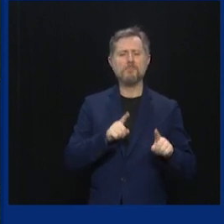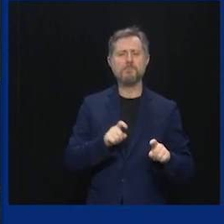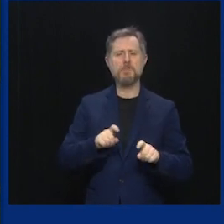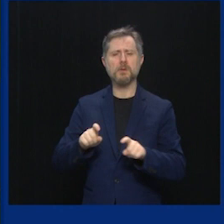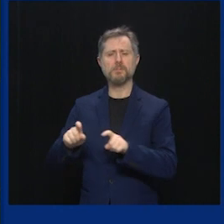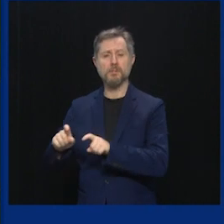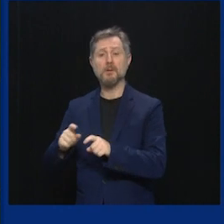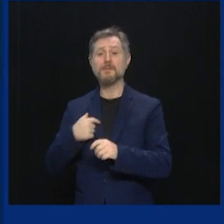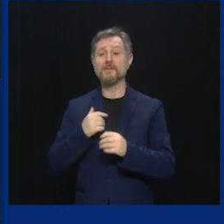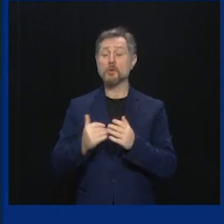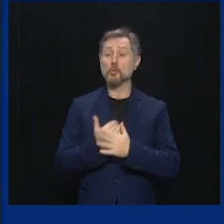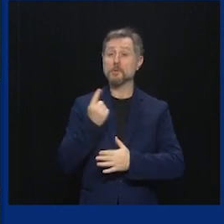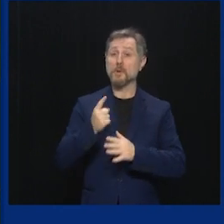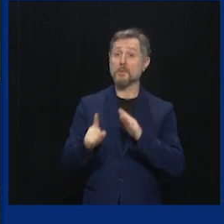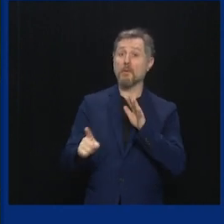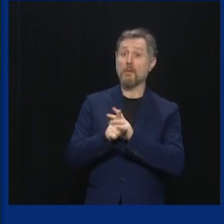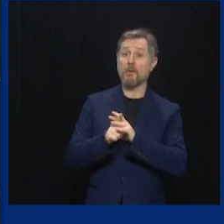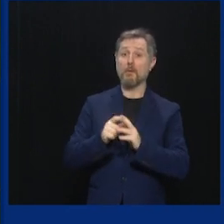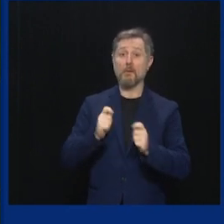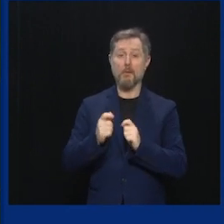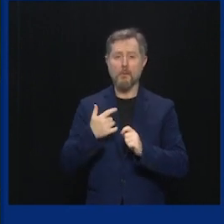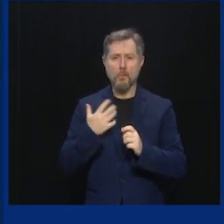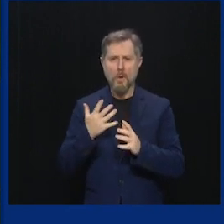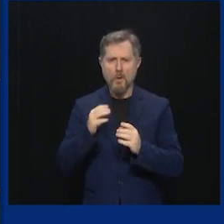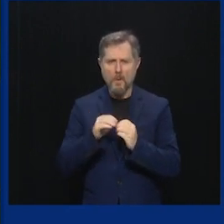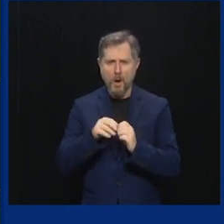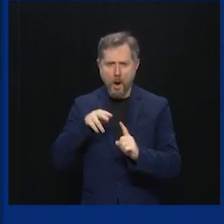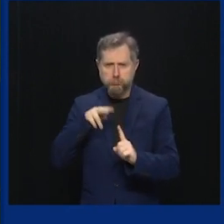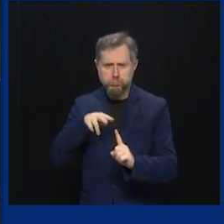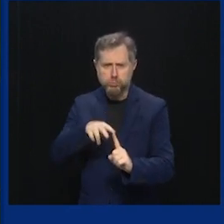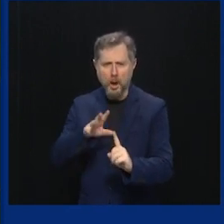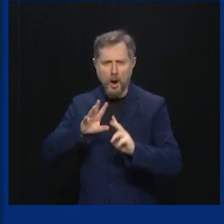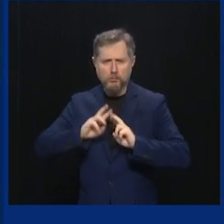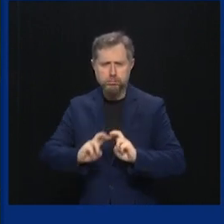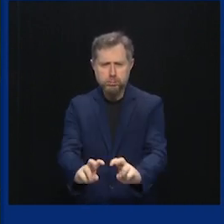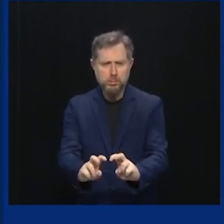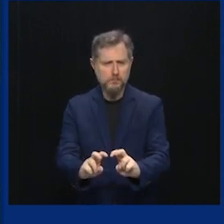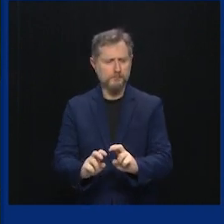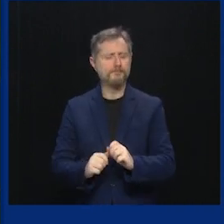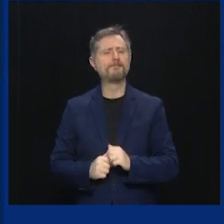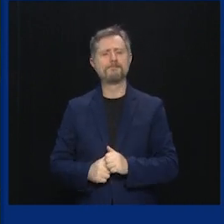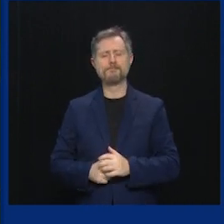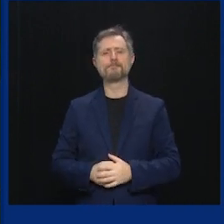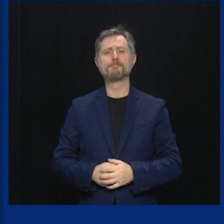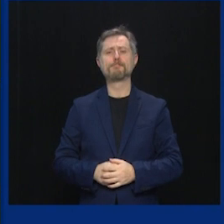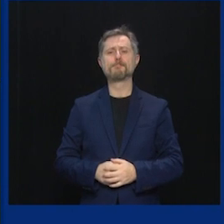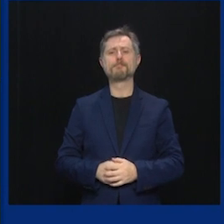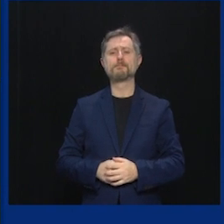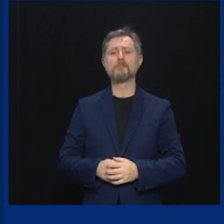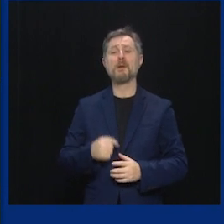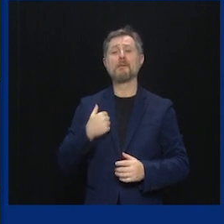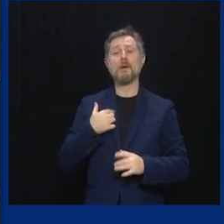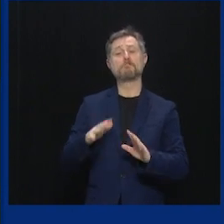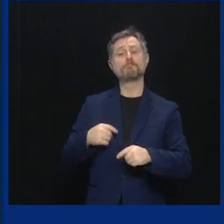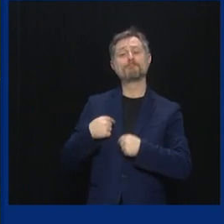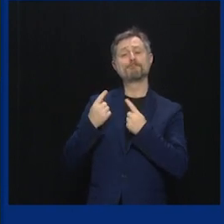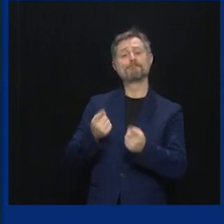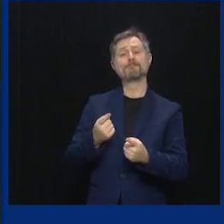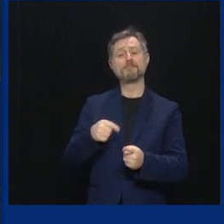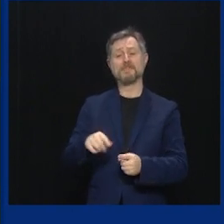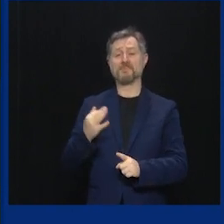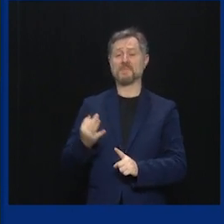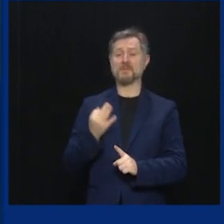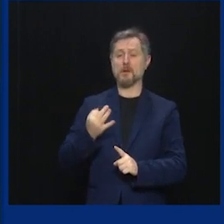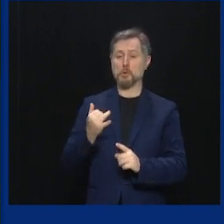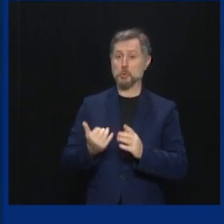be further expanded beyond what we were currently doing. And since the announcement last week of the emergence of the new